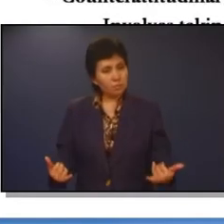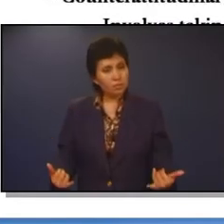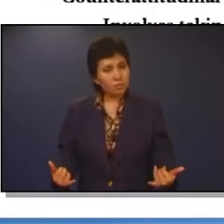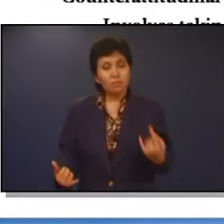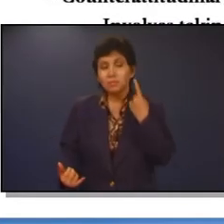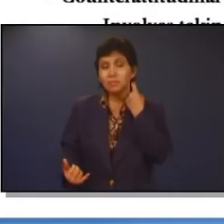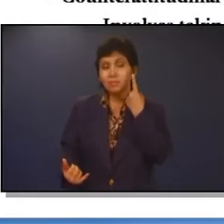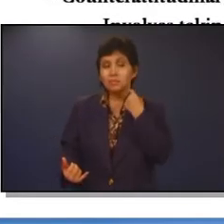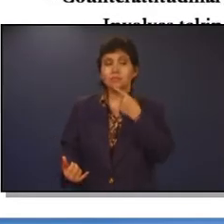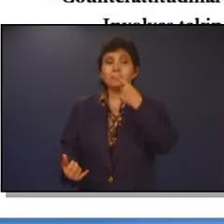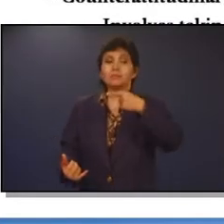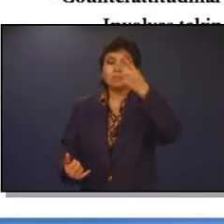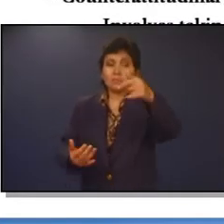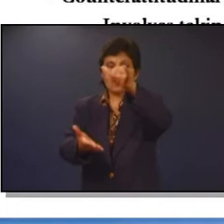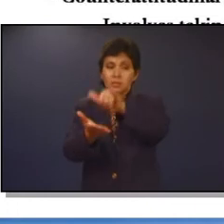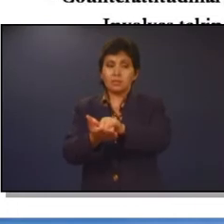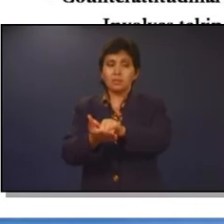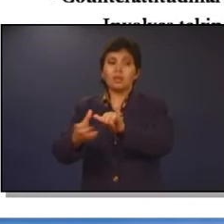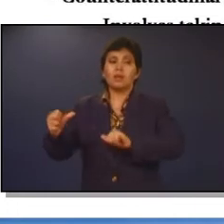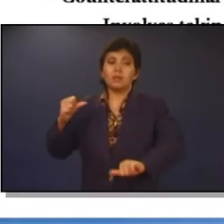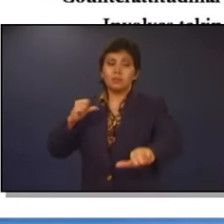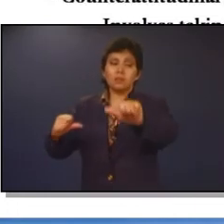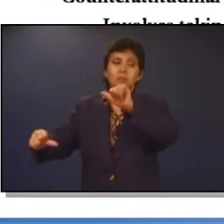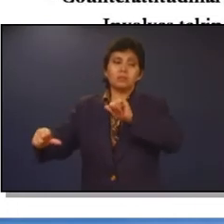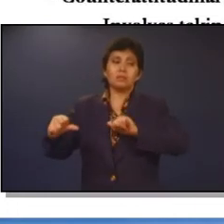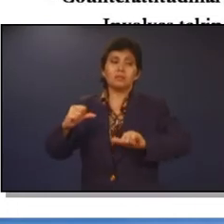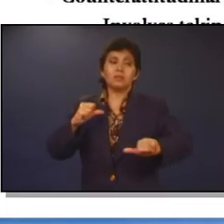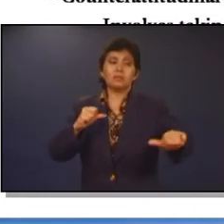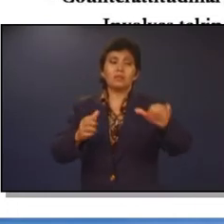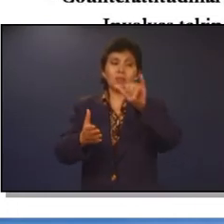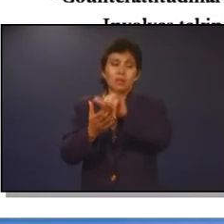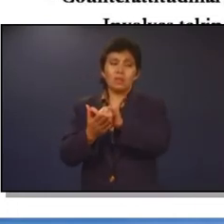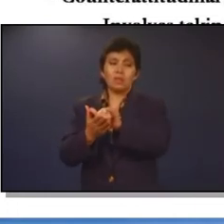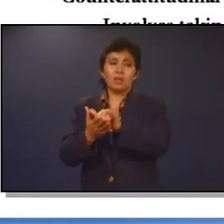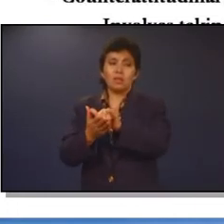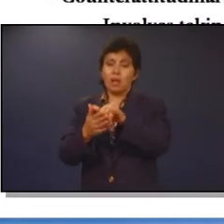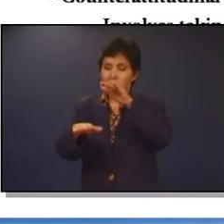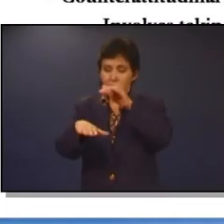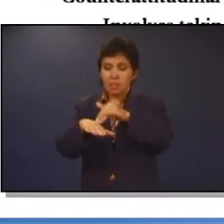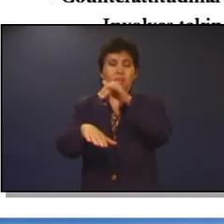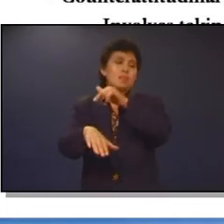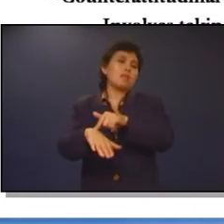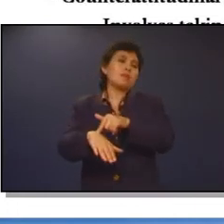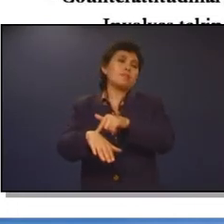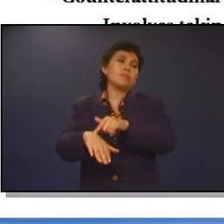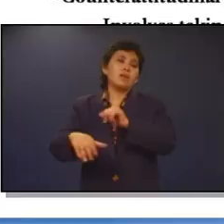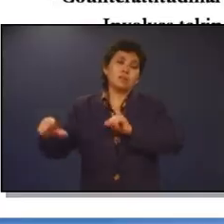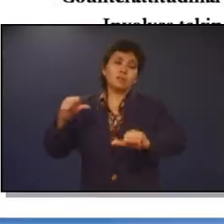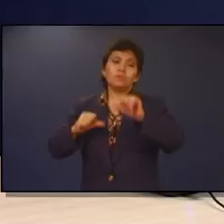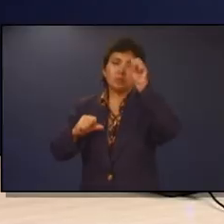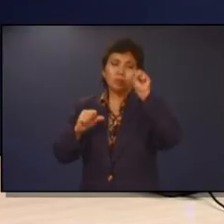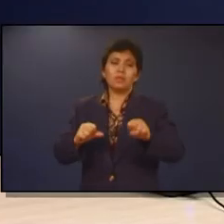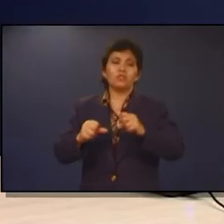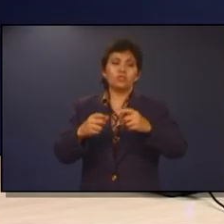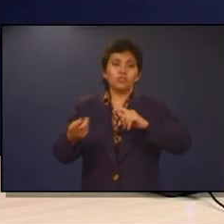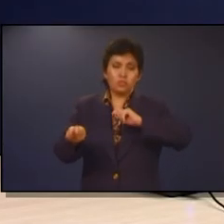Now, just now I was saying that attitudes are rather stable. In fact, that at times attitude can